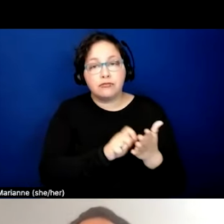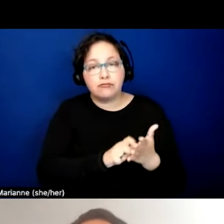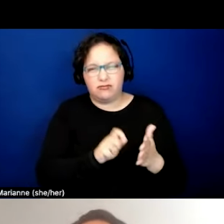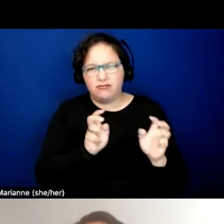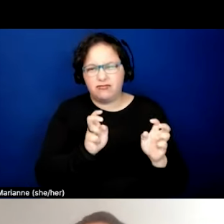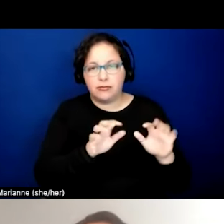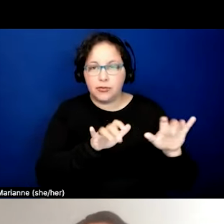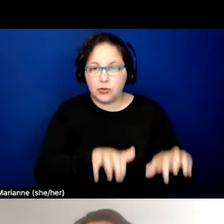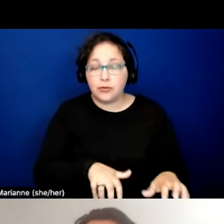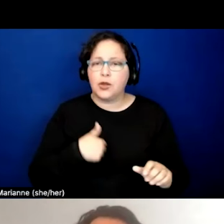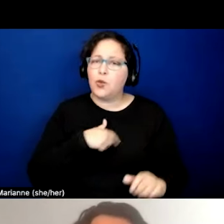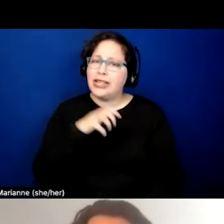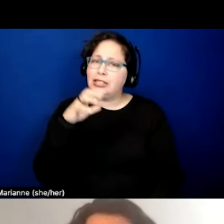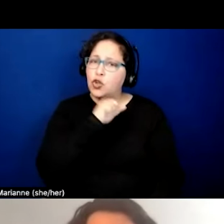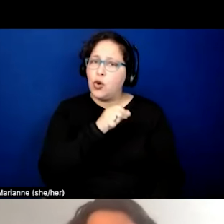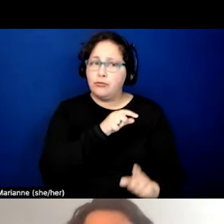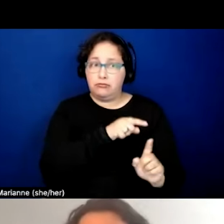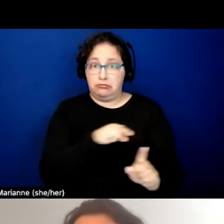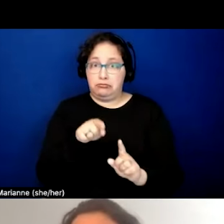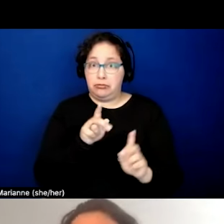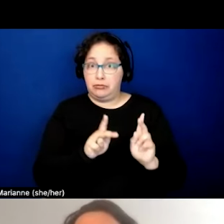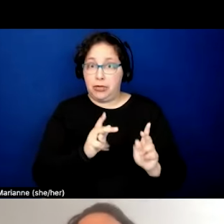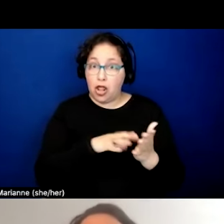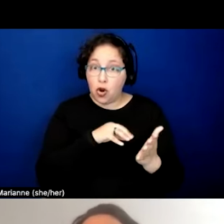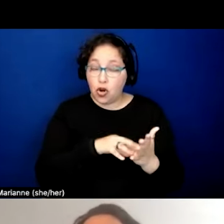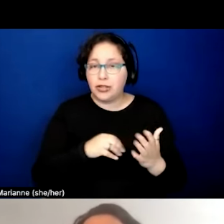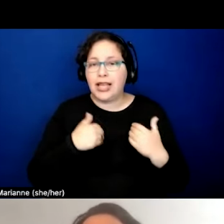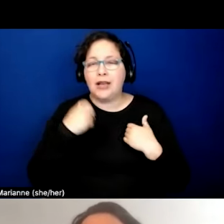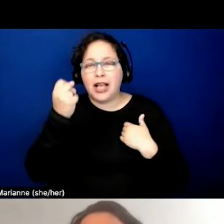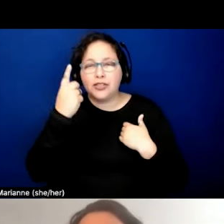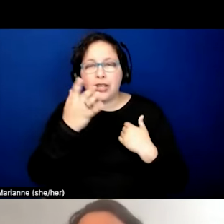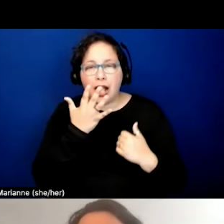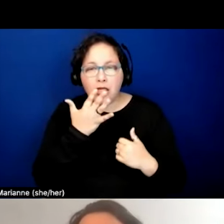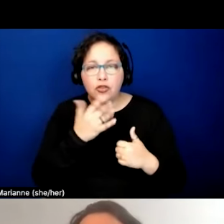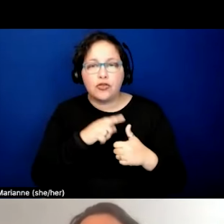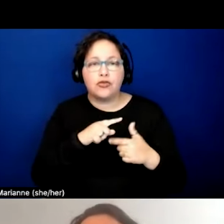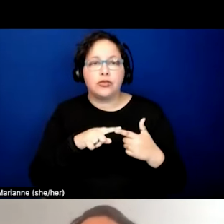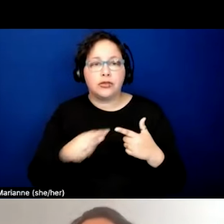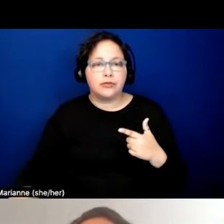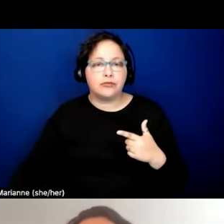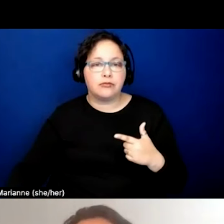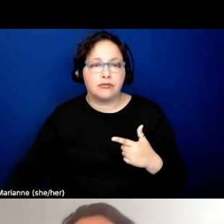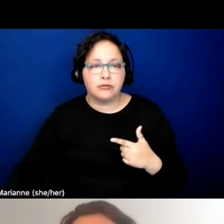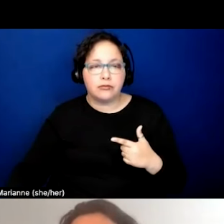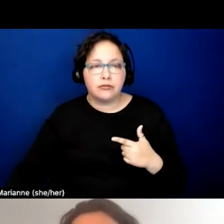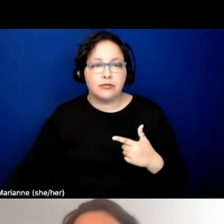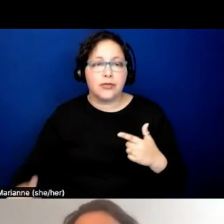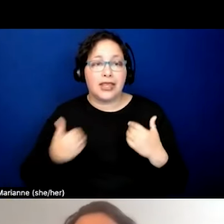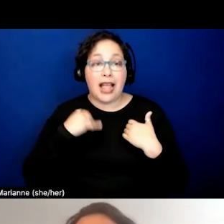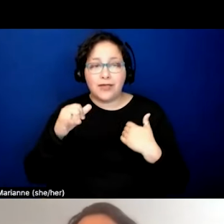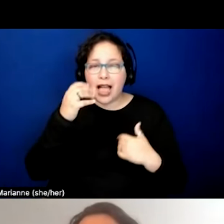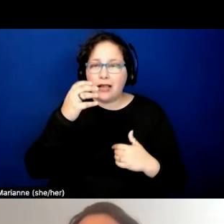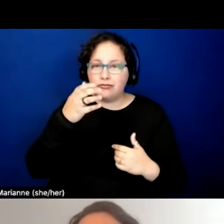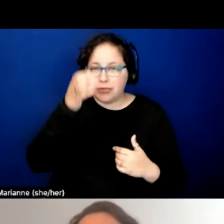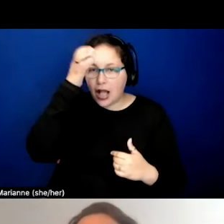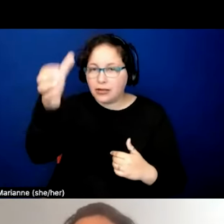We assume that learners have an understanding of colors, and that they can bring that understanding of colors into then